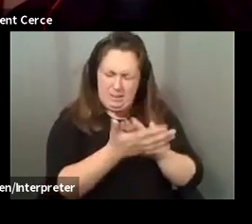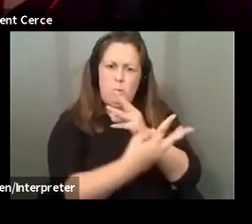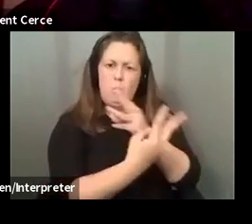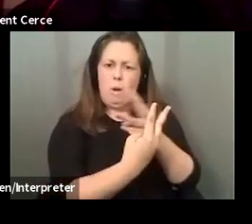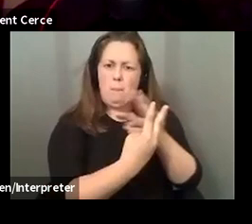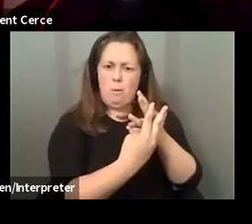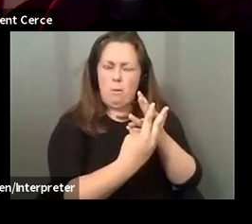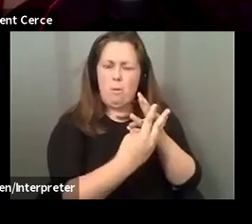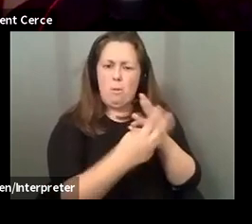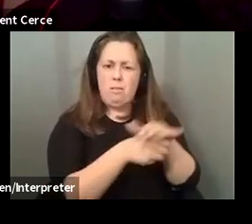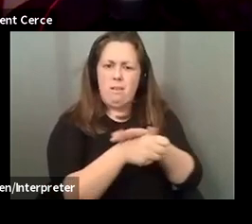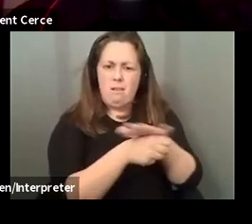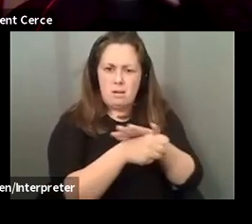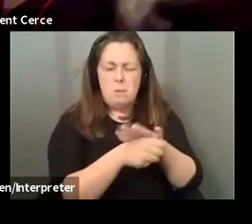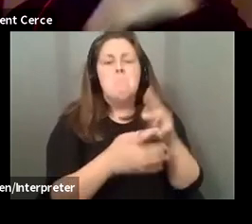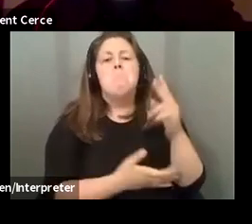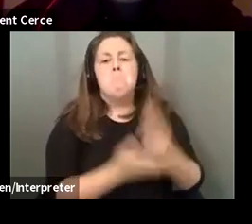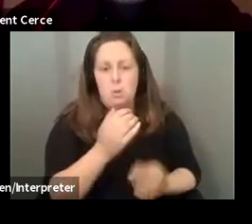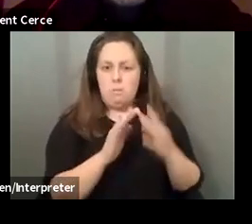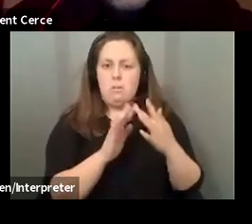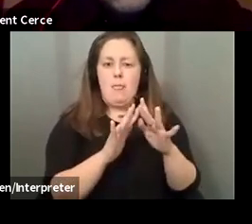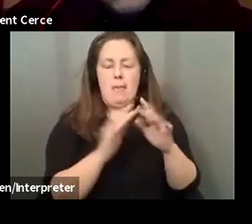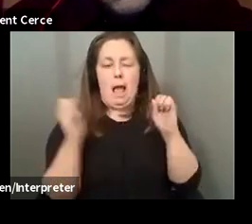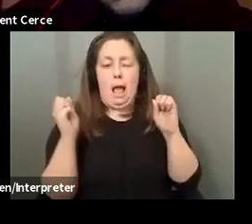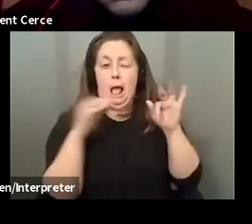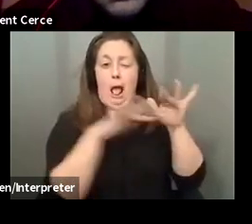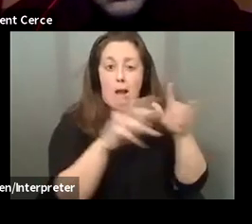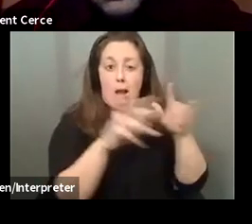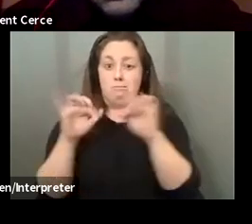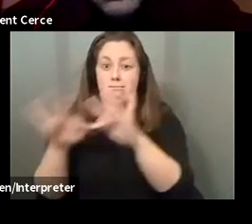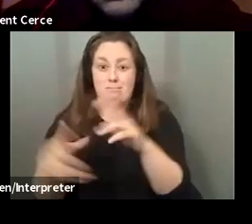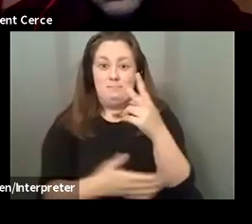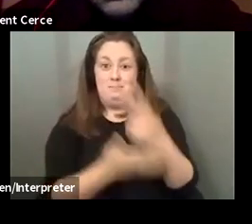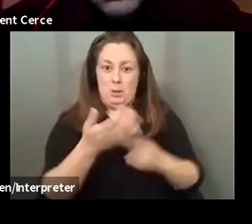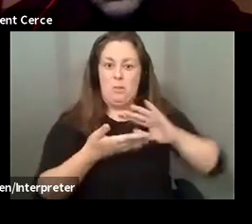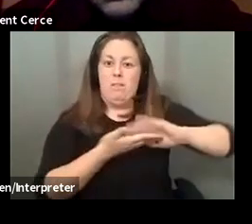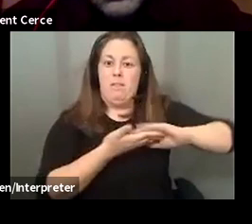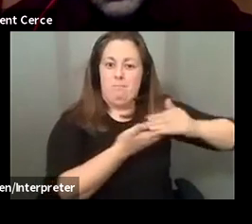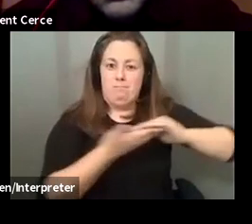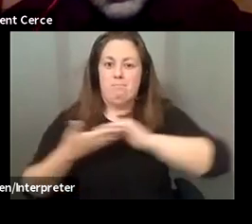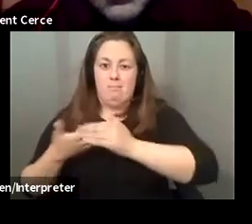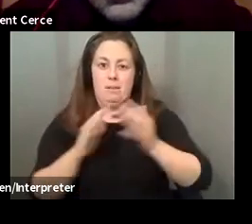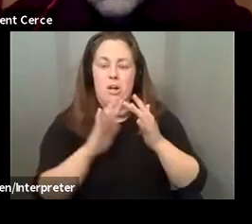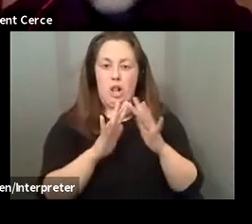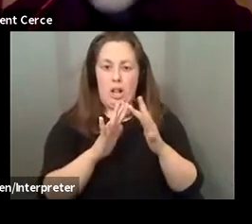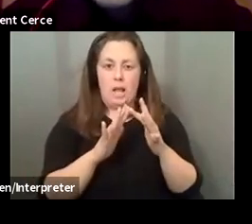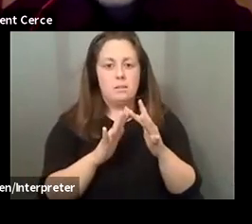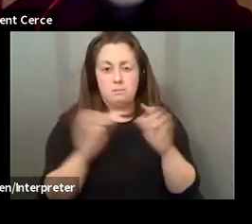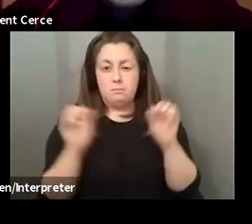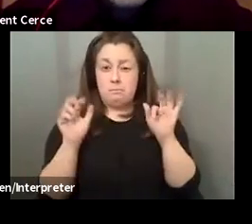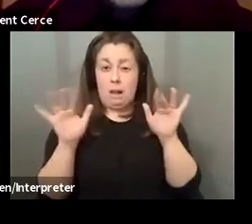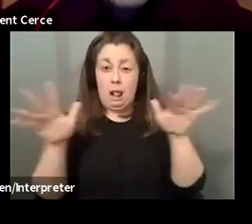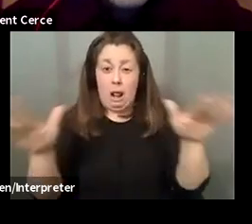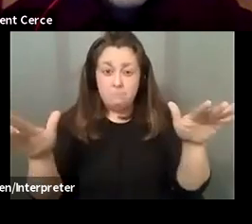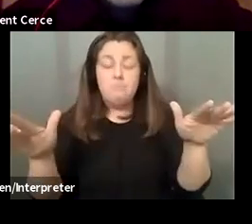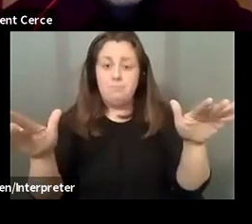And they're both online, and they are packed with students right now. They have been filled with students since this entire thing started. And